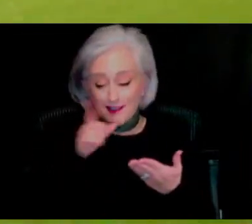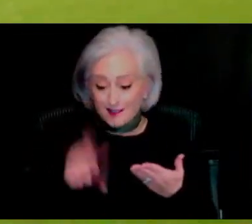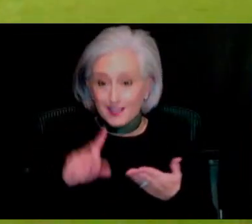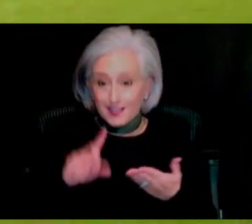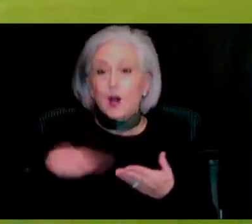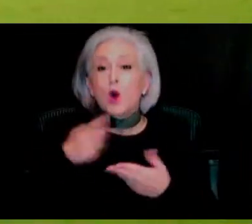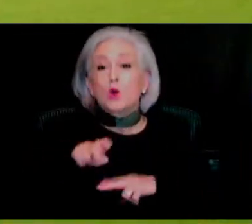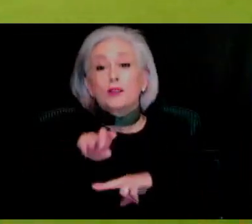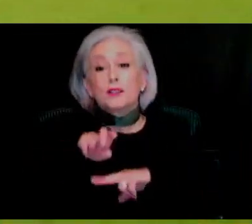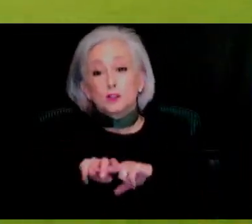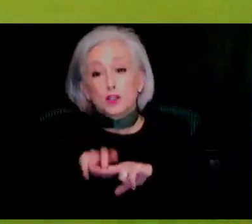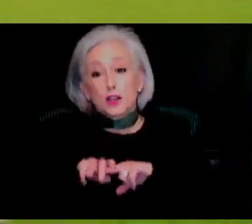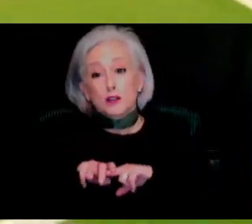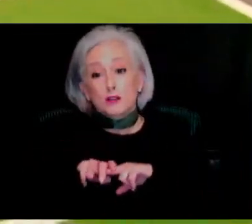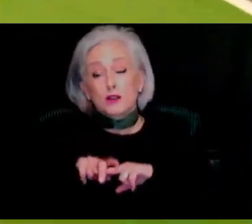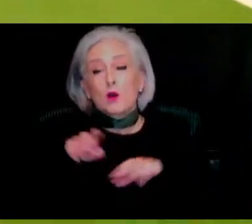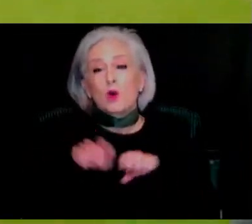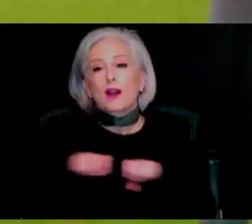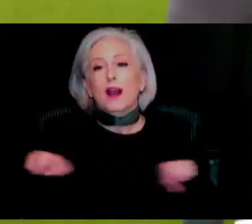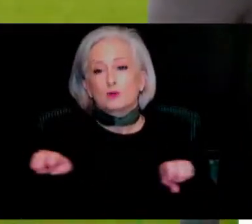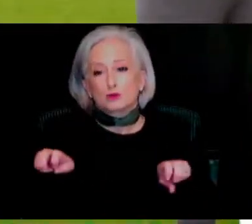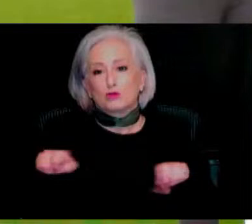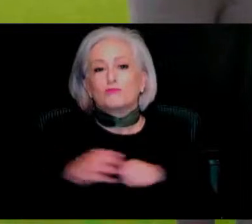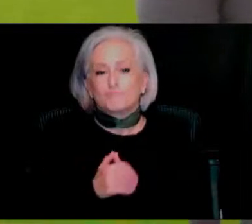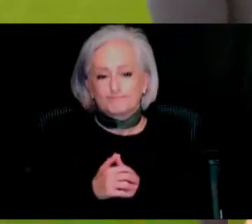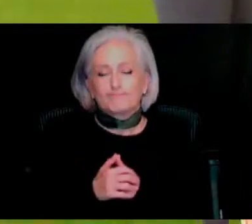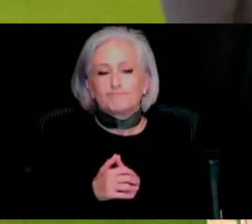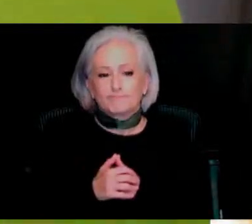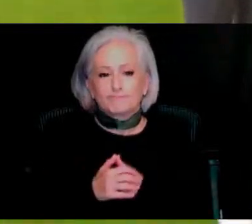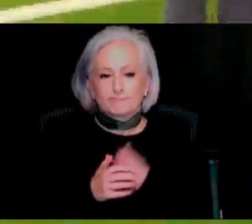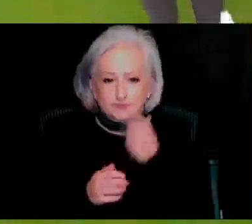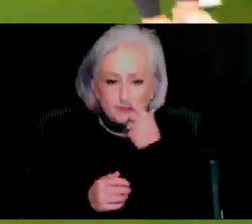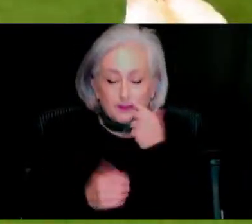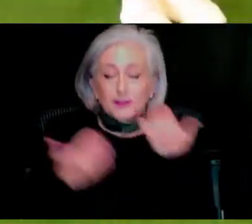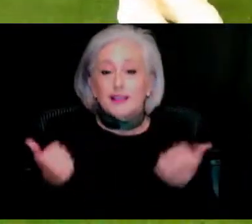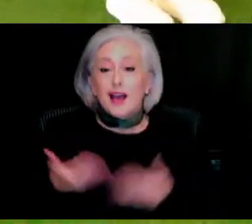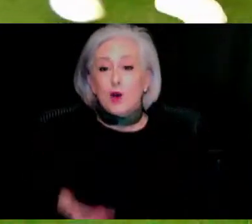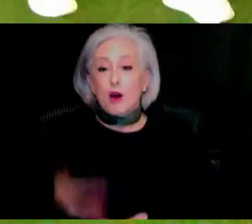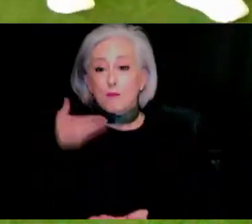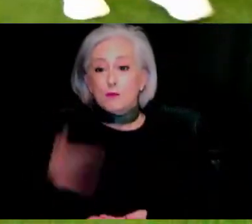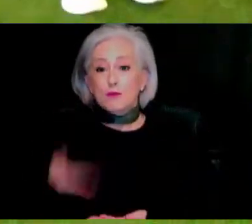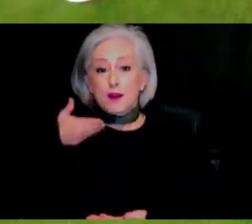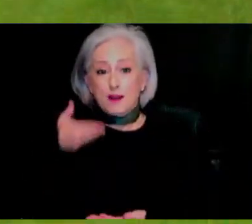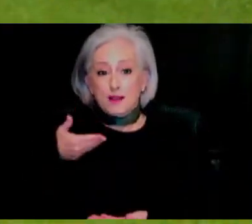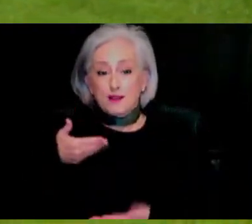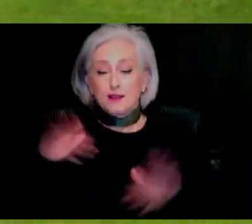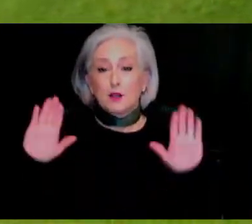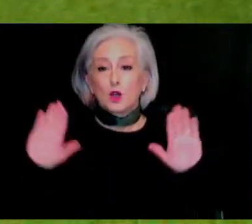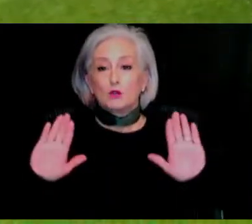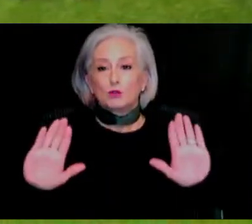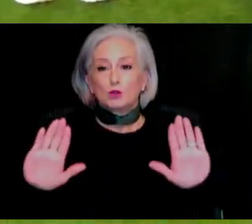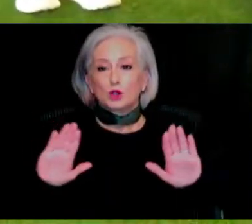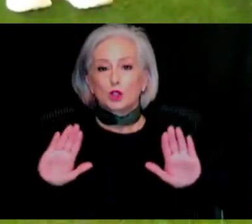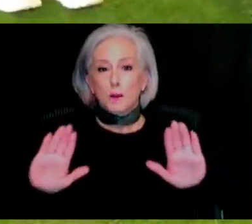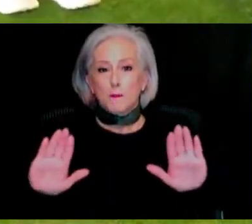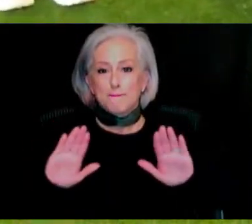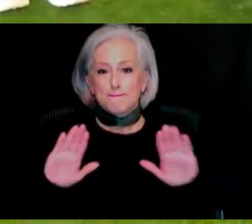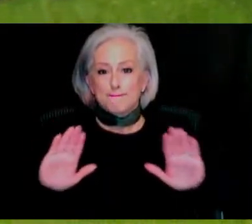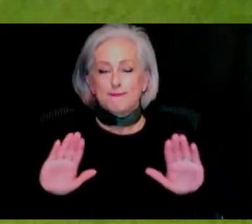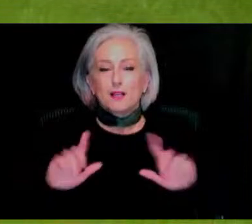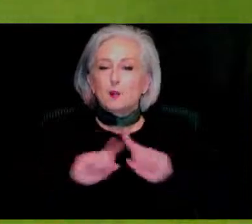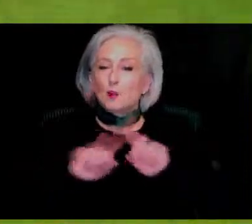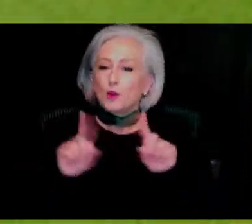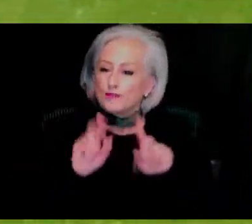What's next? Okay, next we're going to go to upper body. So again, just a push-up. So there's a lot of different versions of a